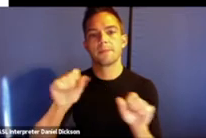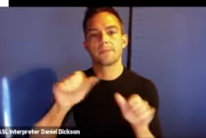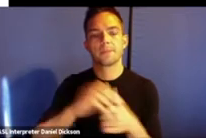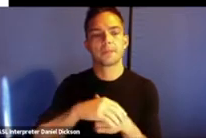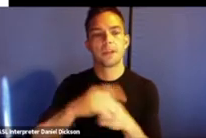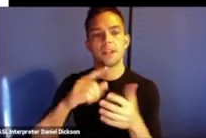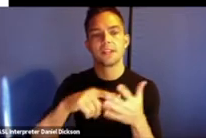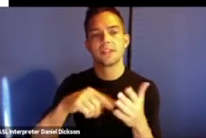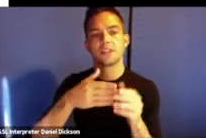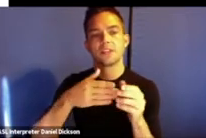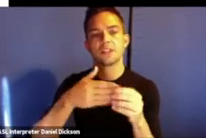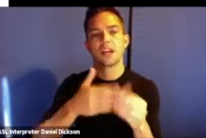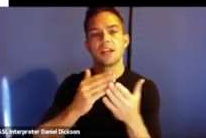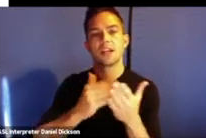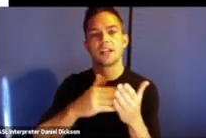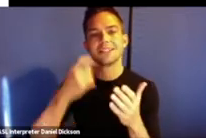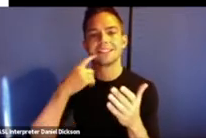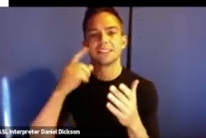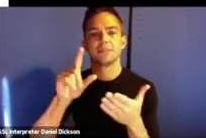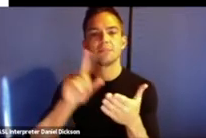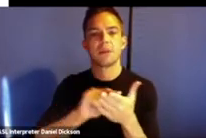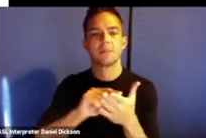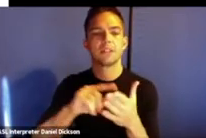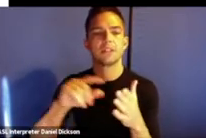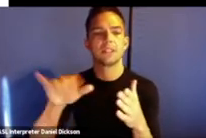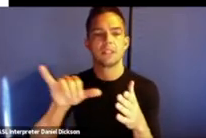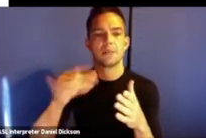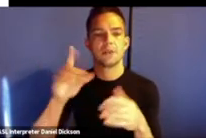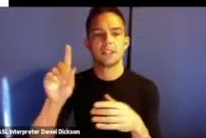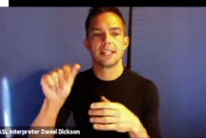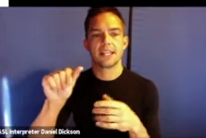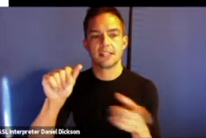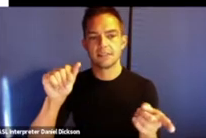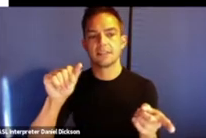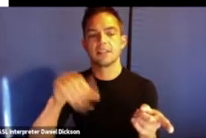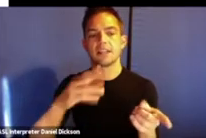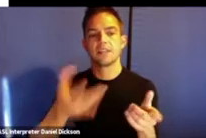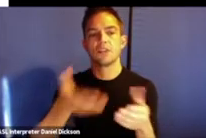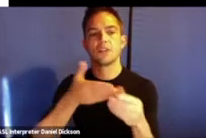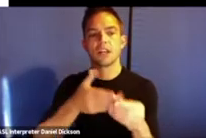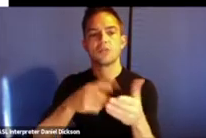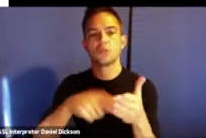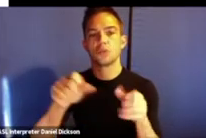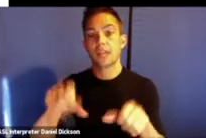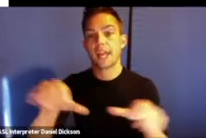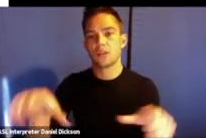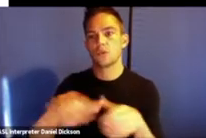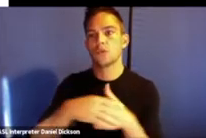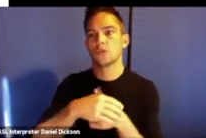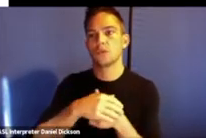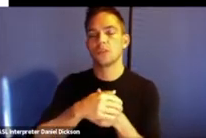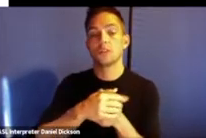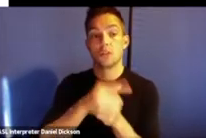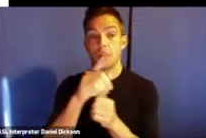guidelines that were just published, very similar data, but these actually give you guidelines for what you can be doing. So what they do here